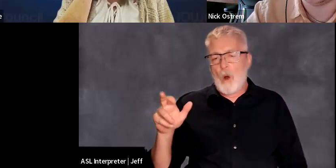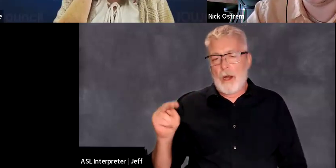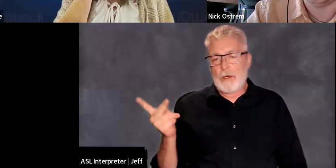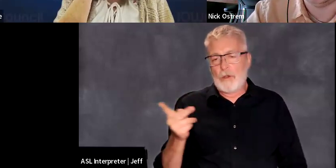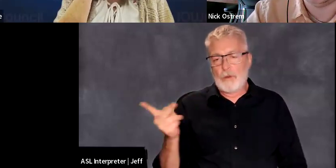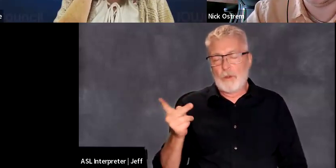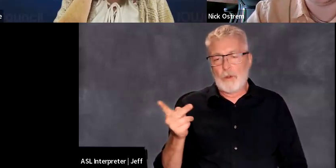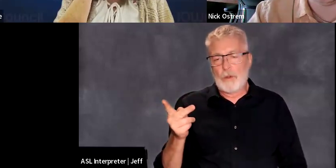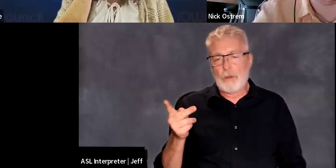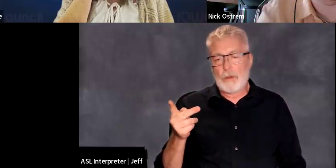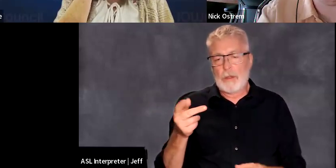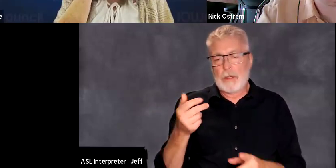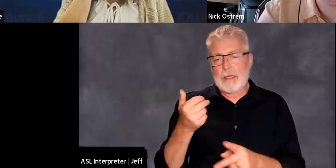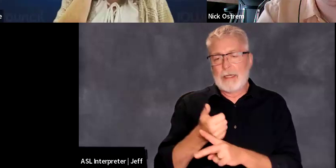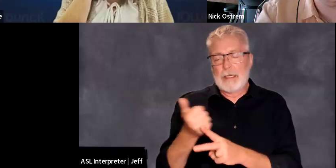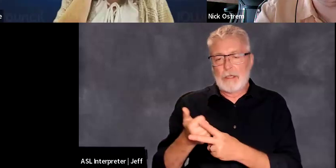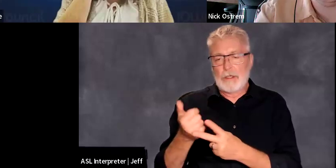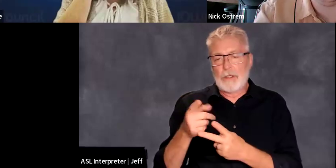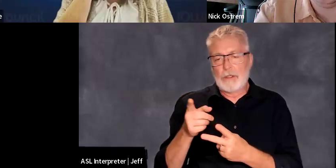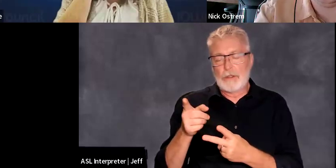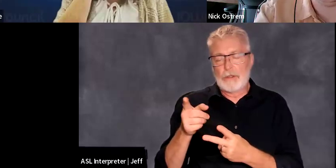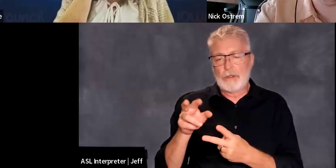you. Let's see.